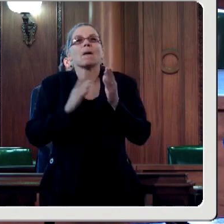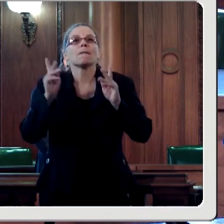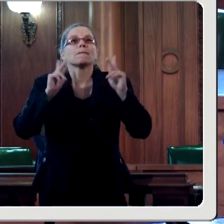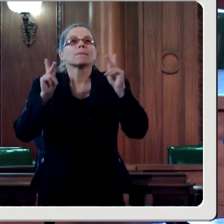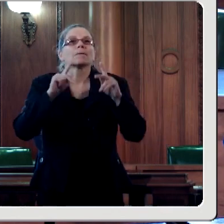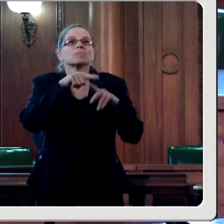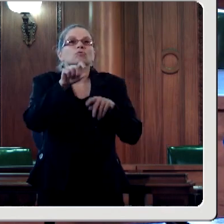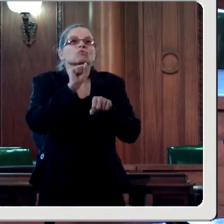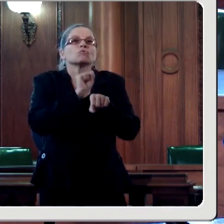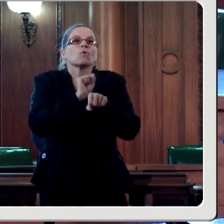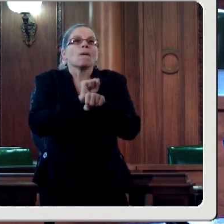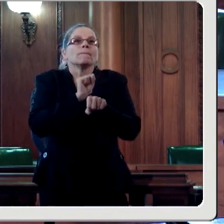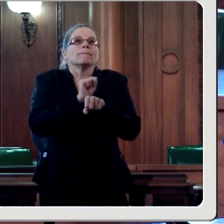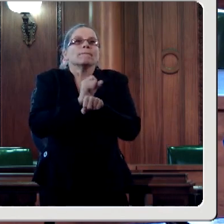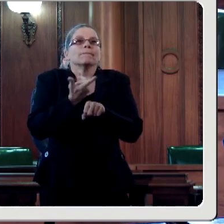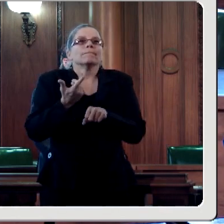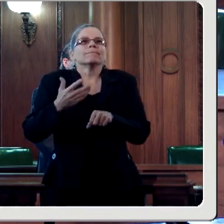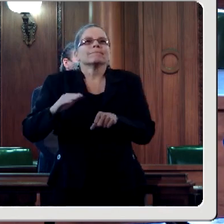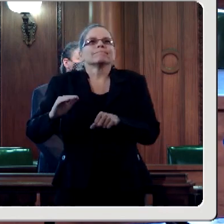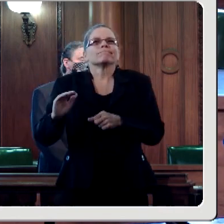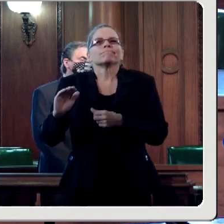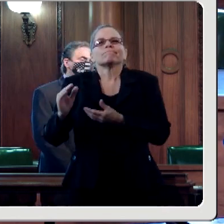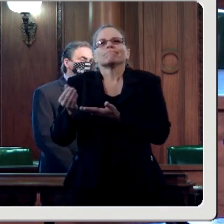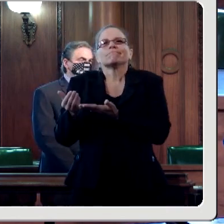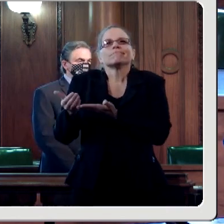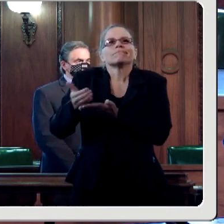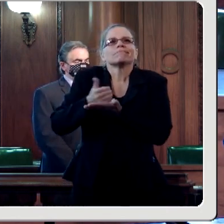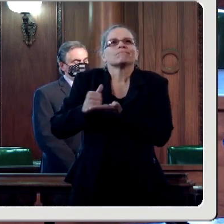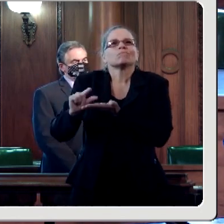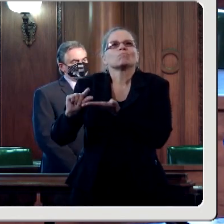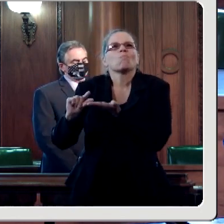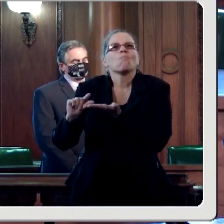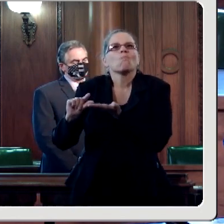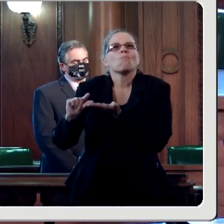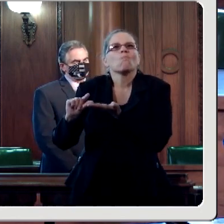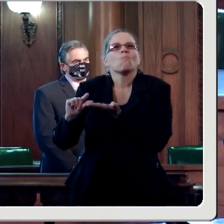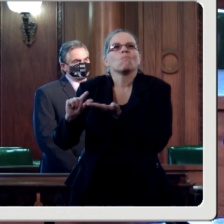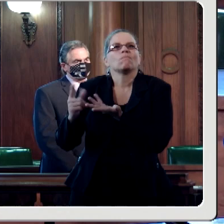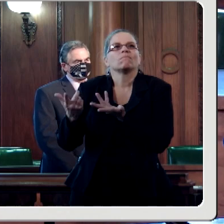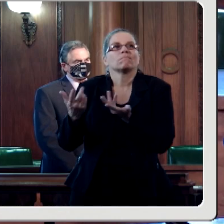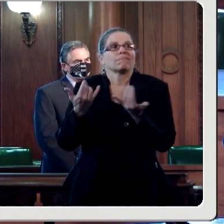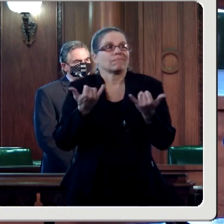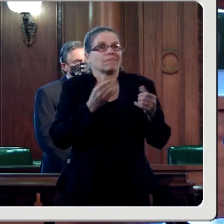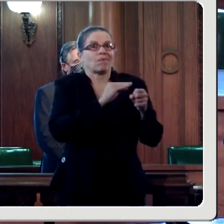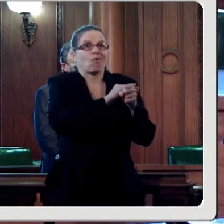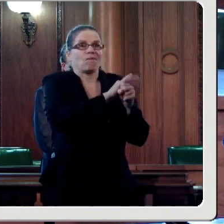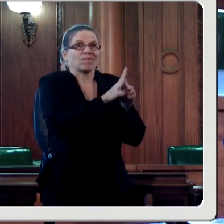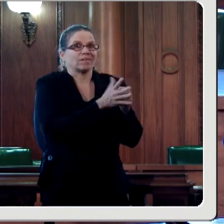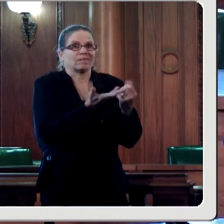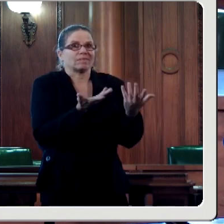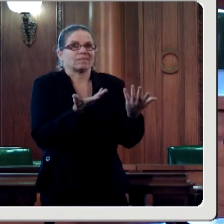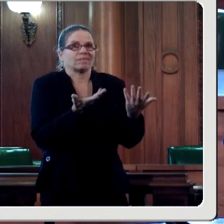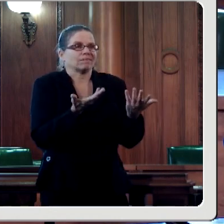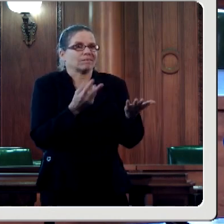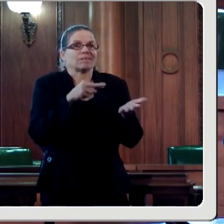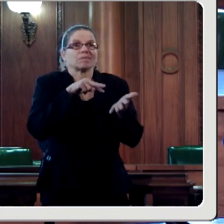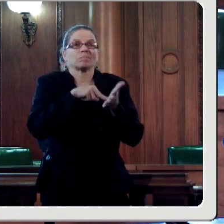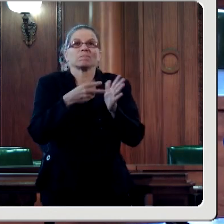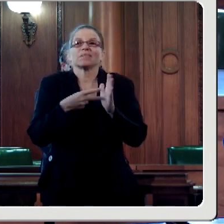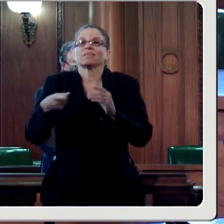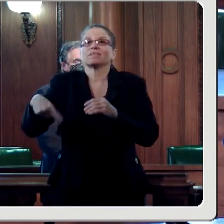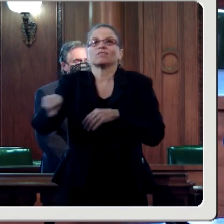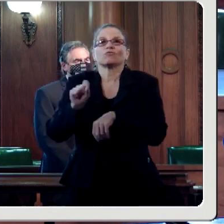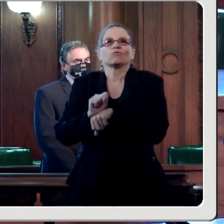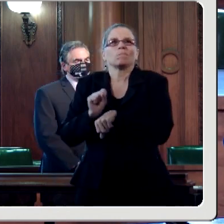low-wage jobs, have somewhat disappeared through the COVID crisis. It's going to be important to